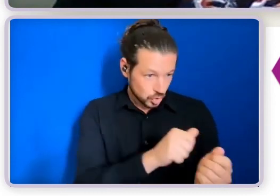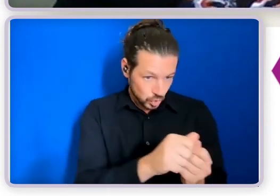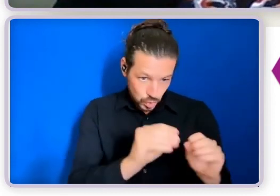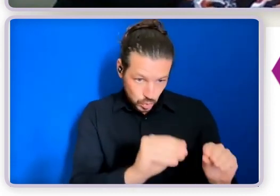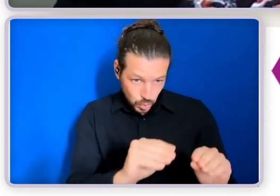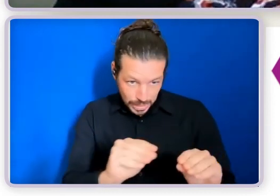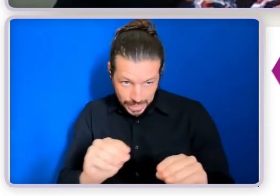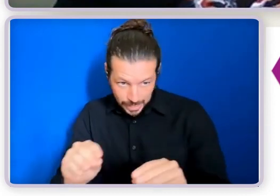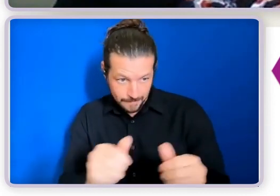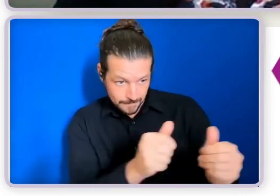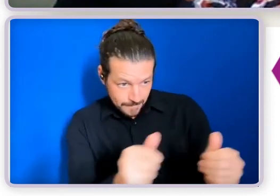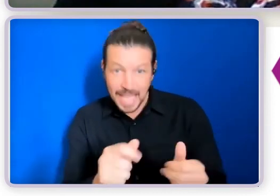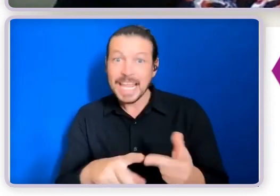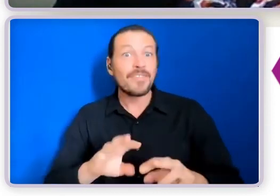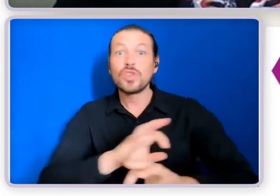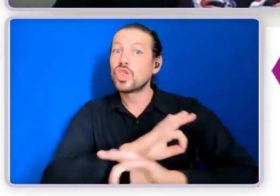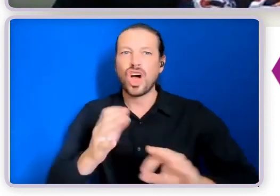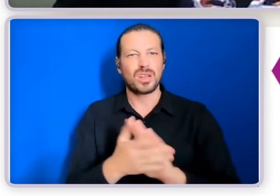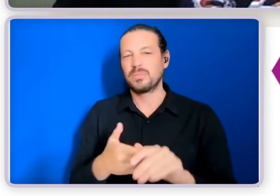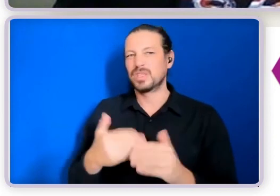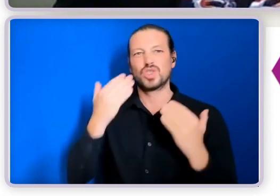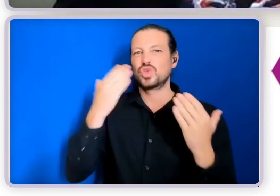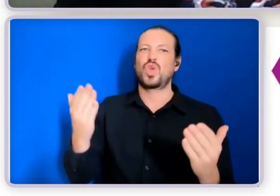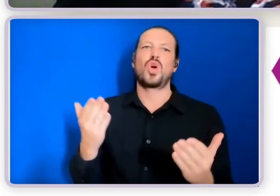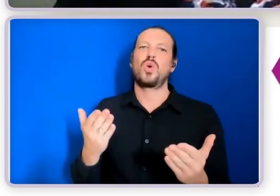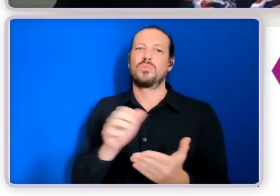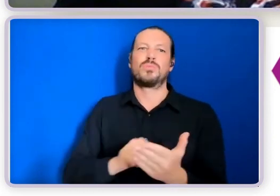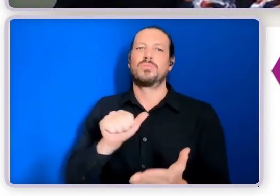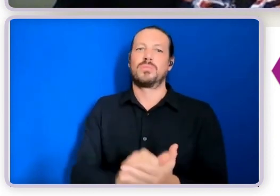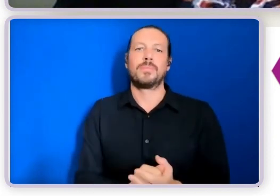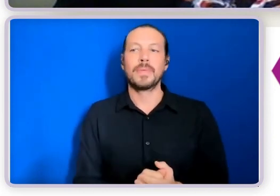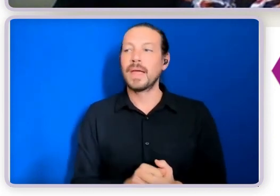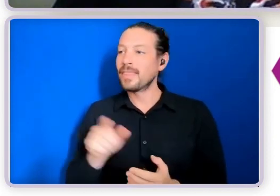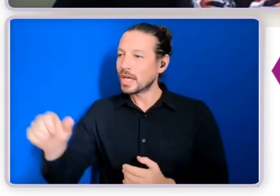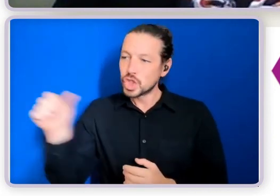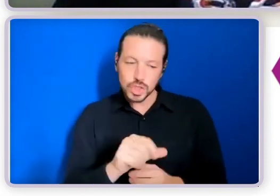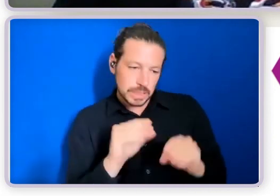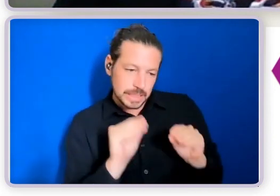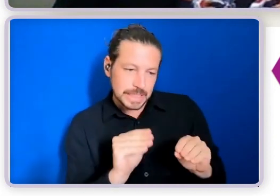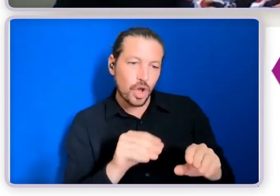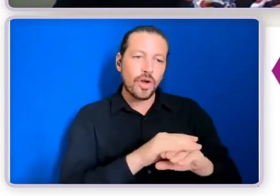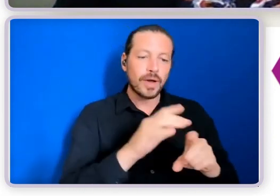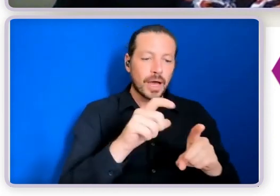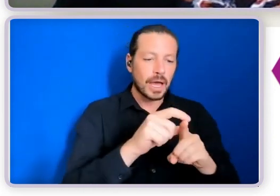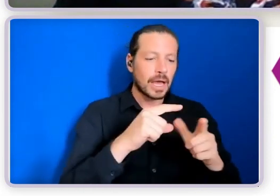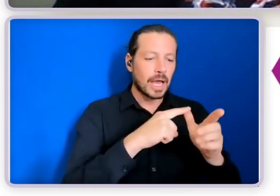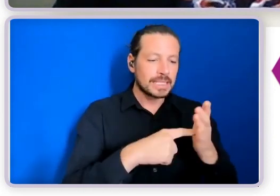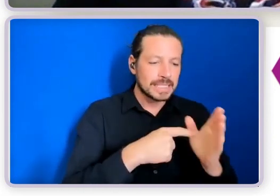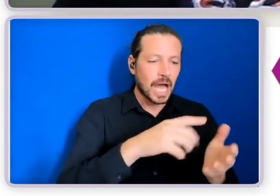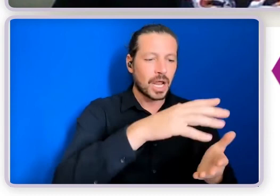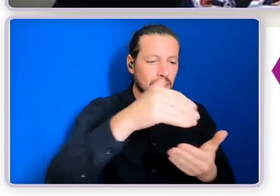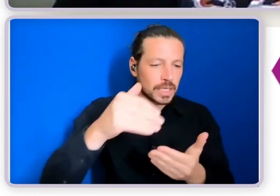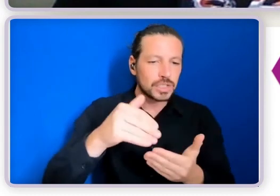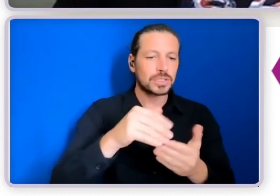doing. And if they don't train you in data collection, and there's not some process by which the data should be analysed, they don't know what they're